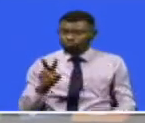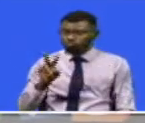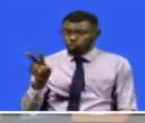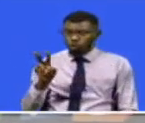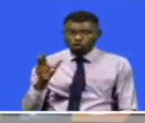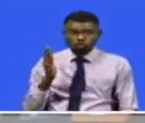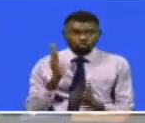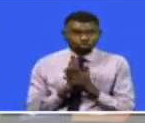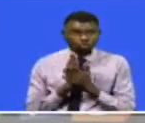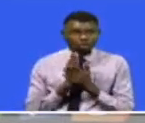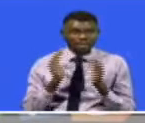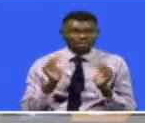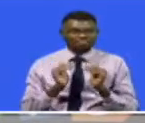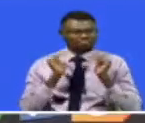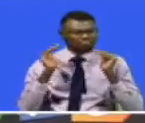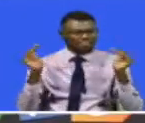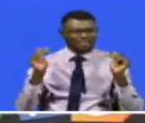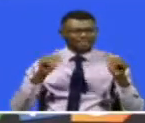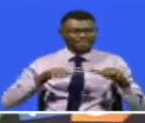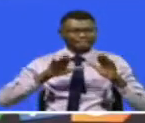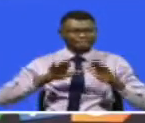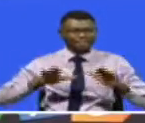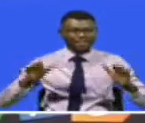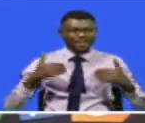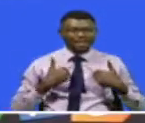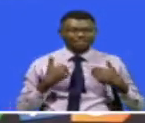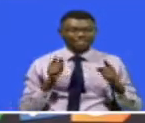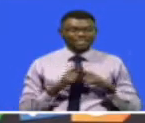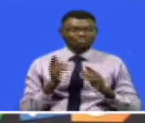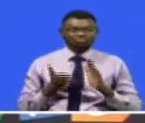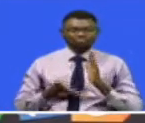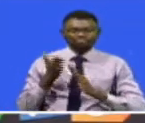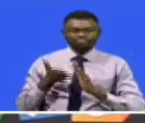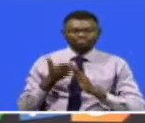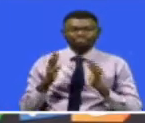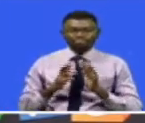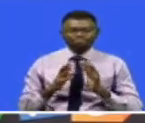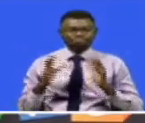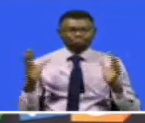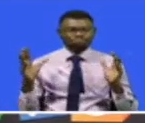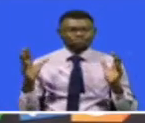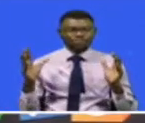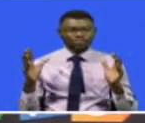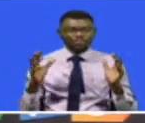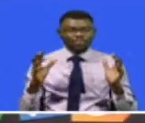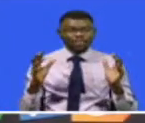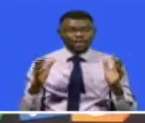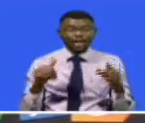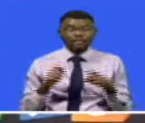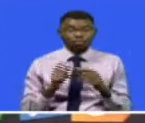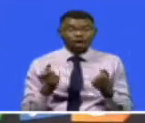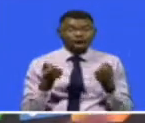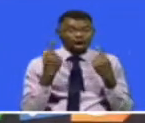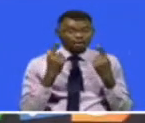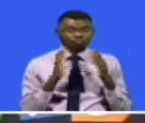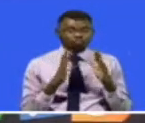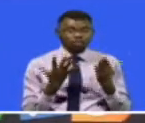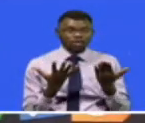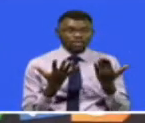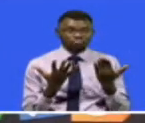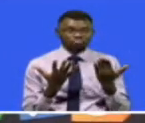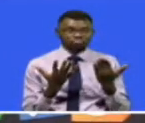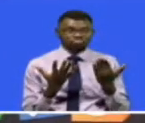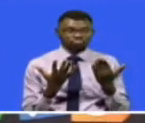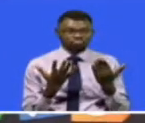largest markets and also fastest growing for a number of reasons. And what we understood is that,